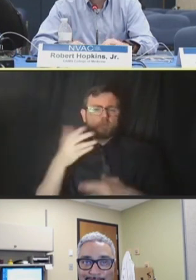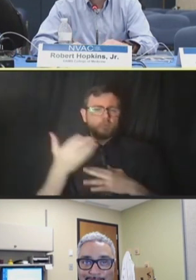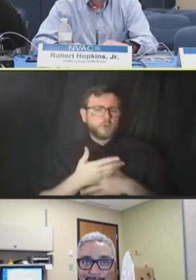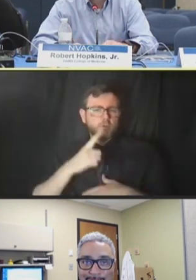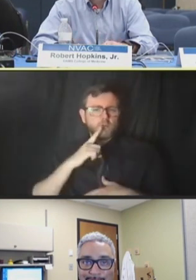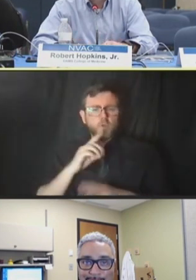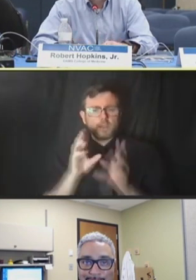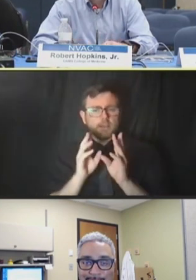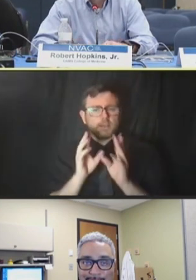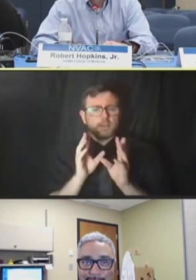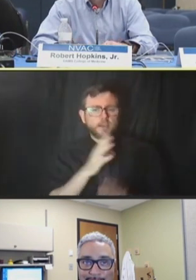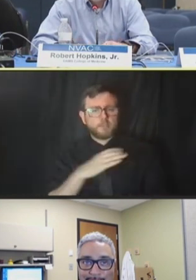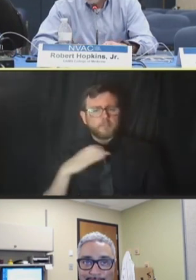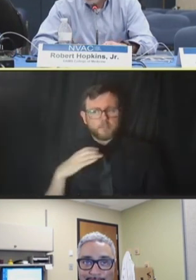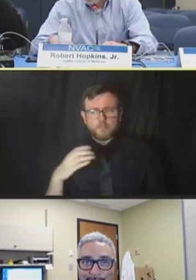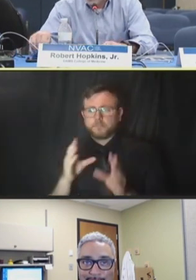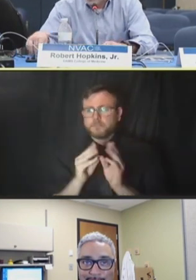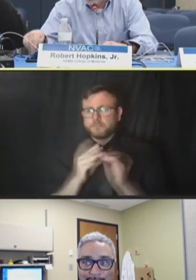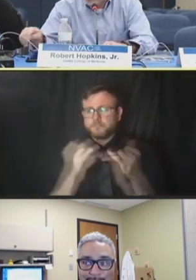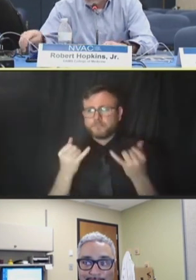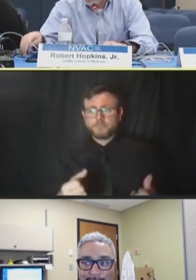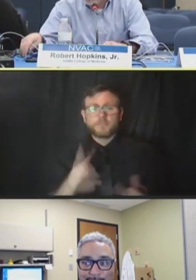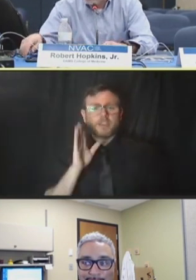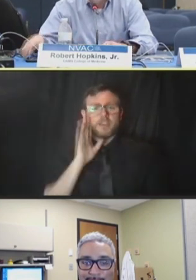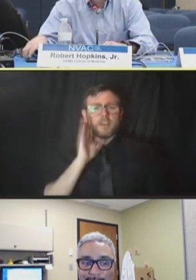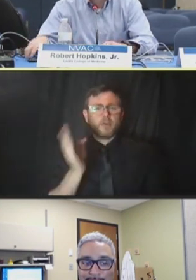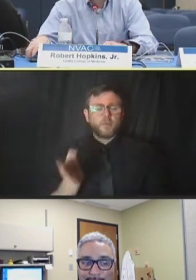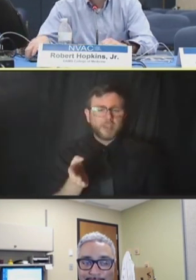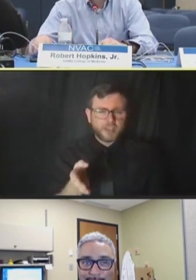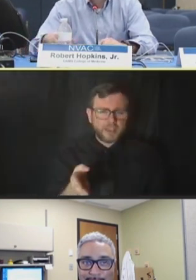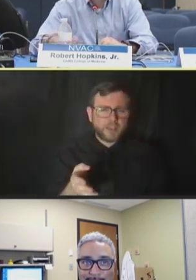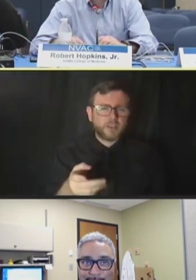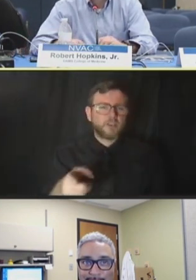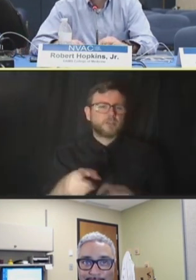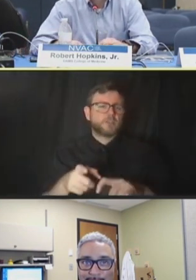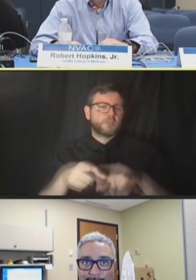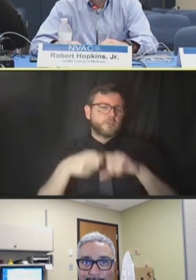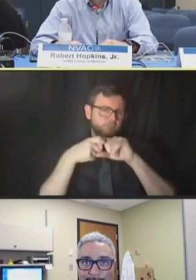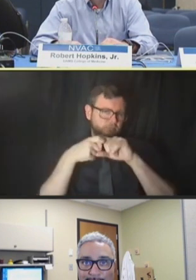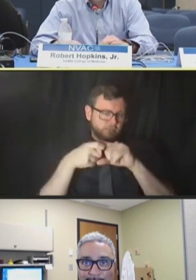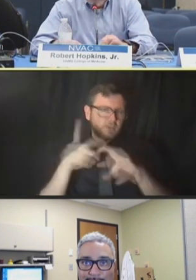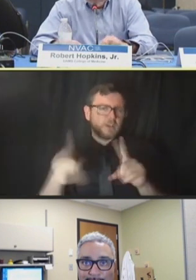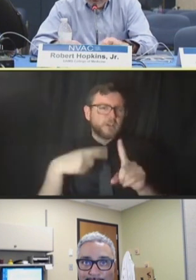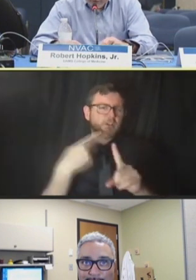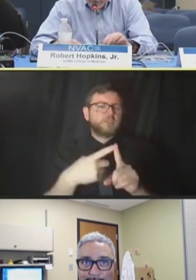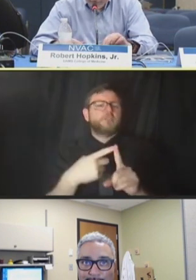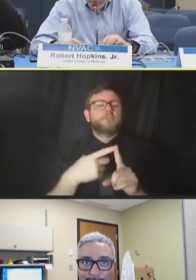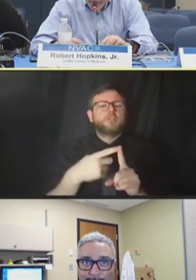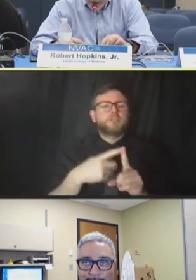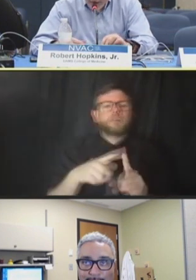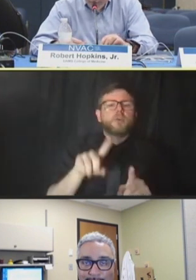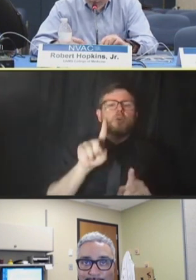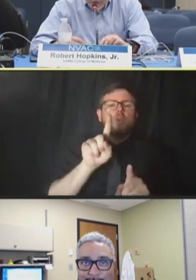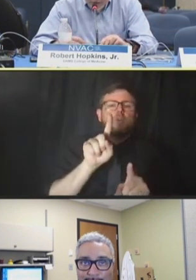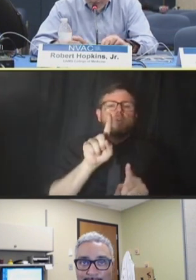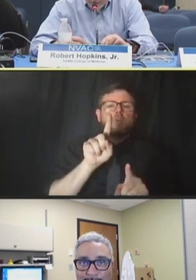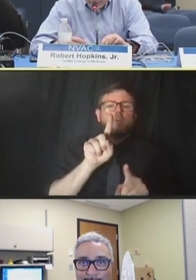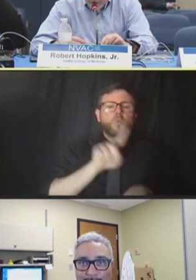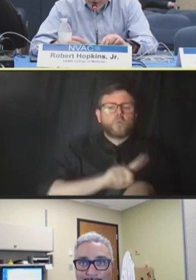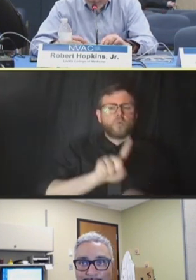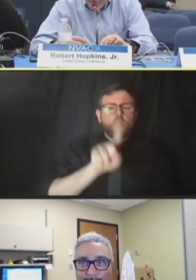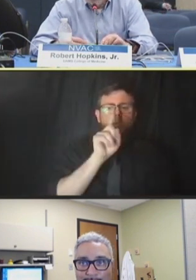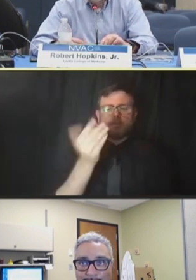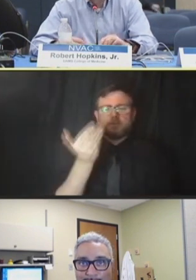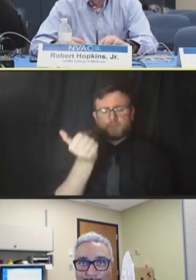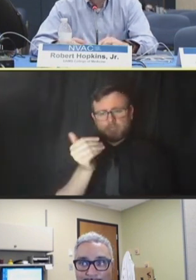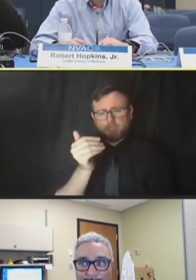meeting for today. We will adjourn until 1:15 Eastern Daylight Time this afternoon, at which time we'll start